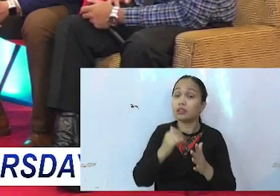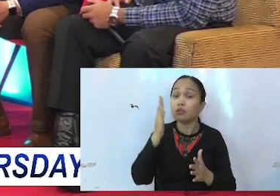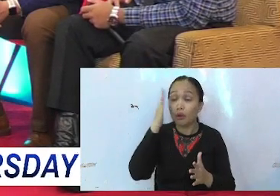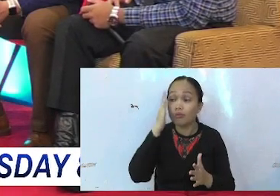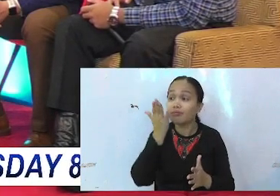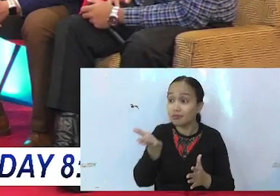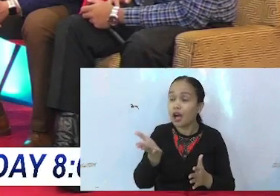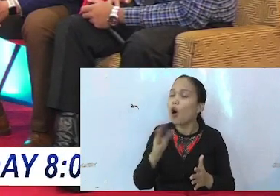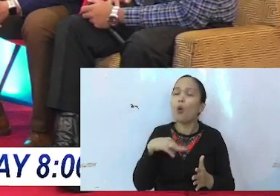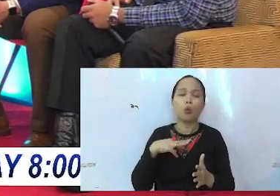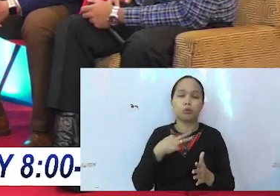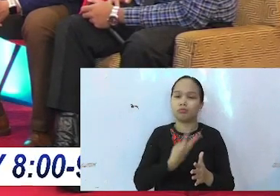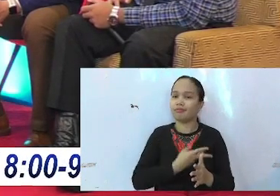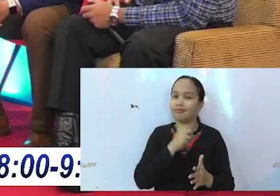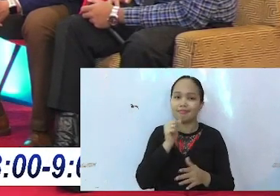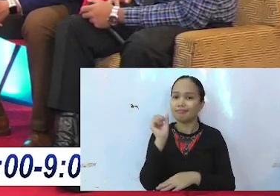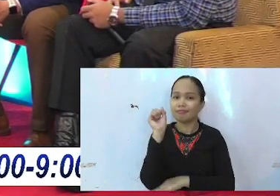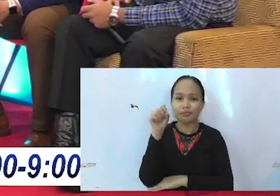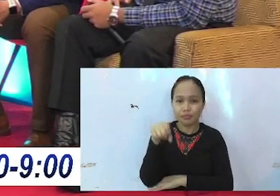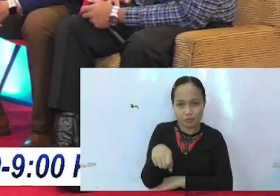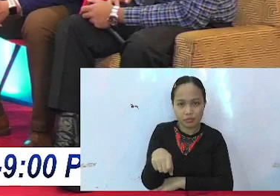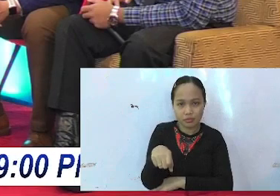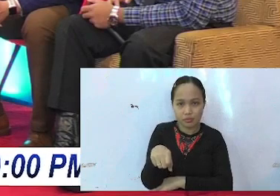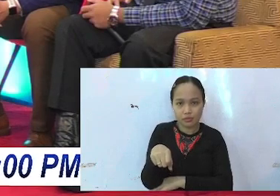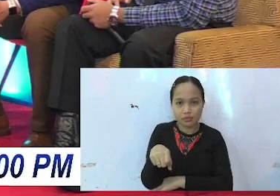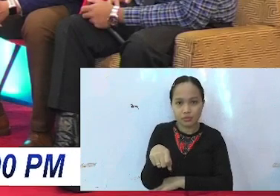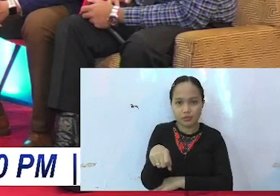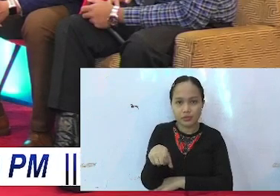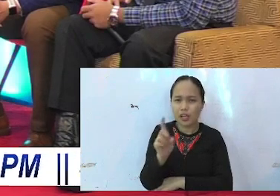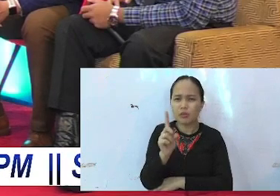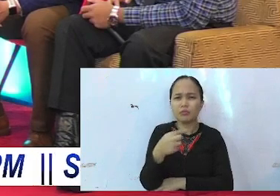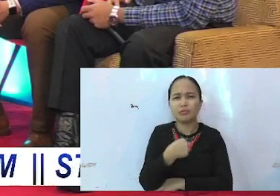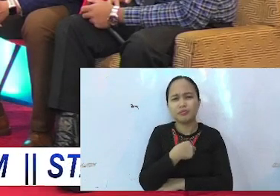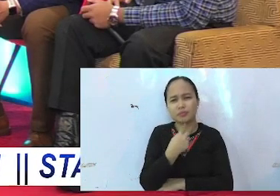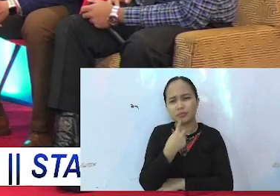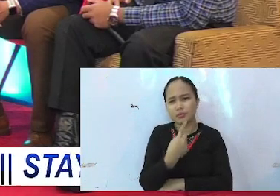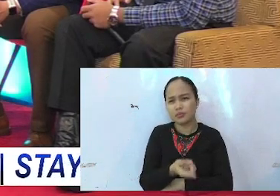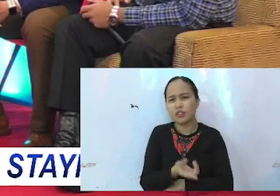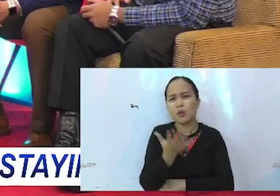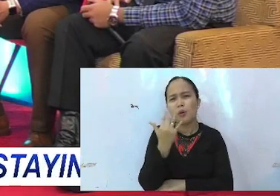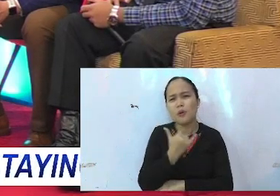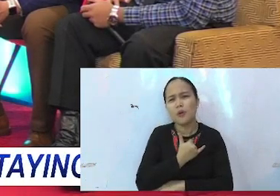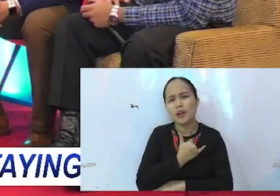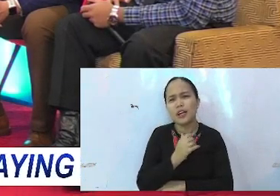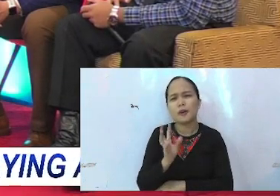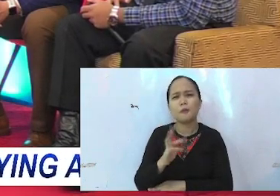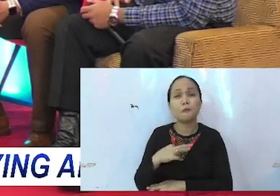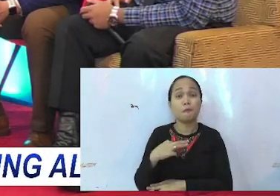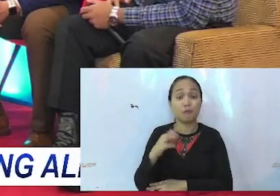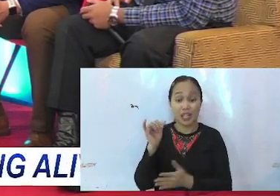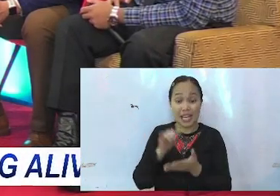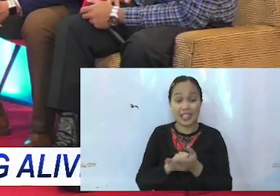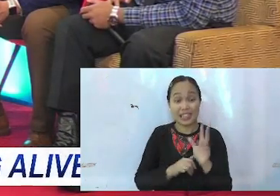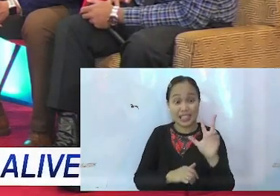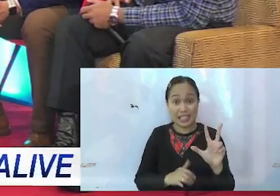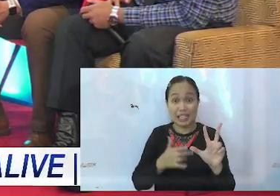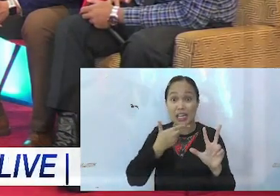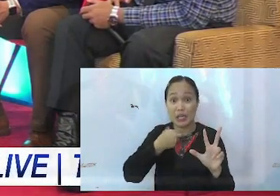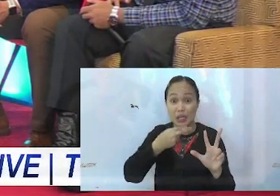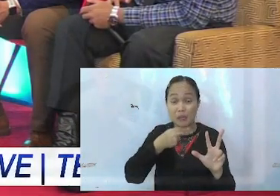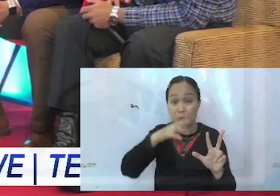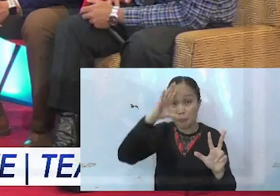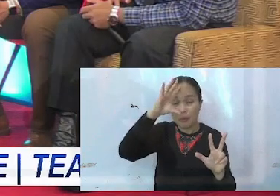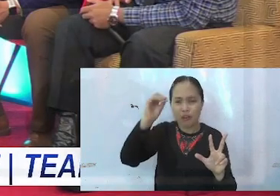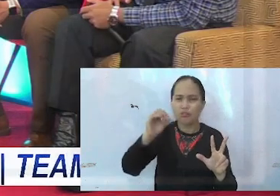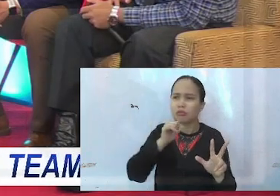bow. Yeah. We will not bow. And I want to tell you something. Listen, because we three young men did not get